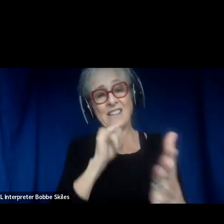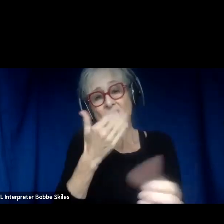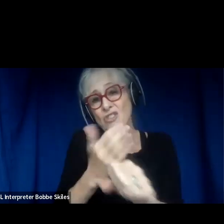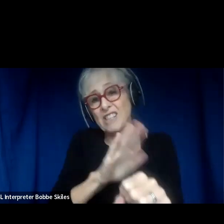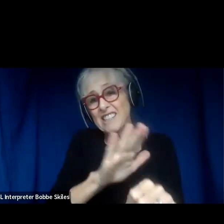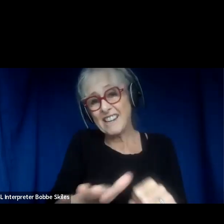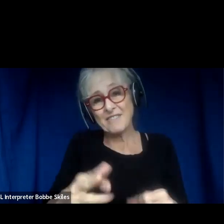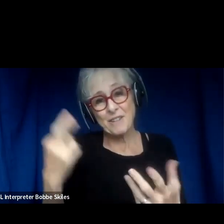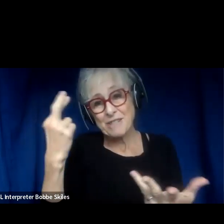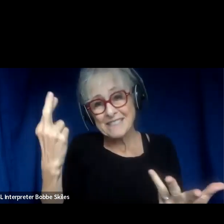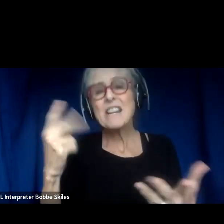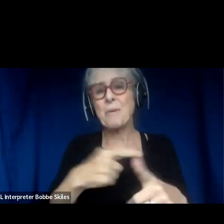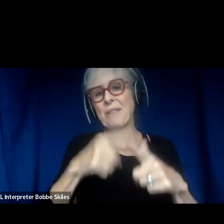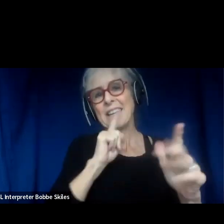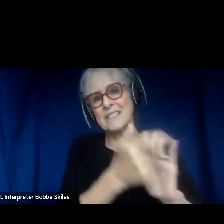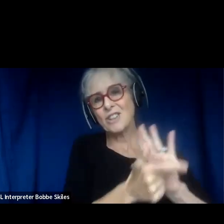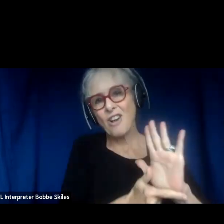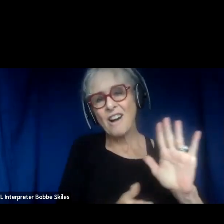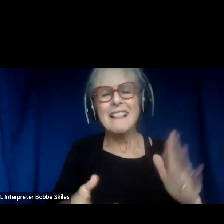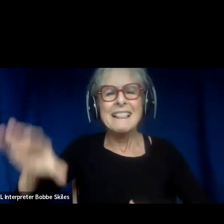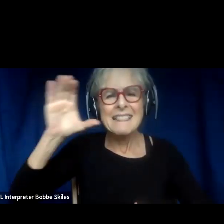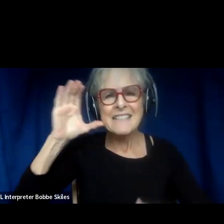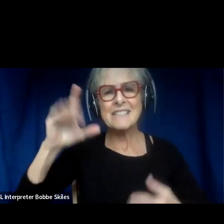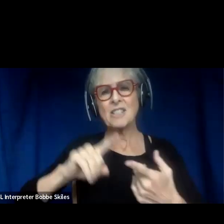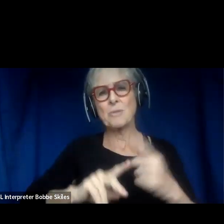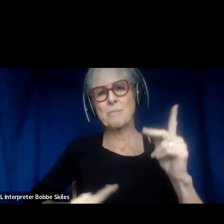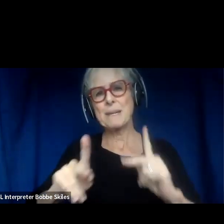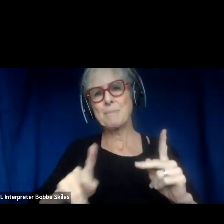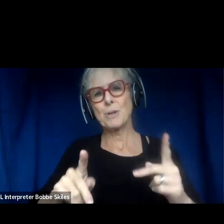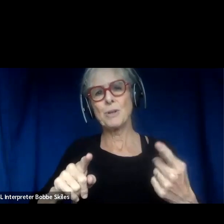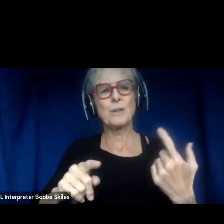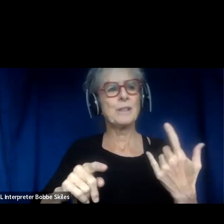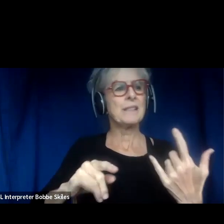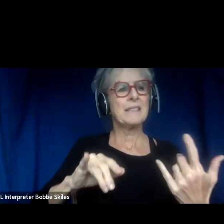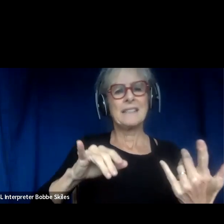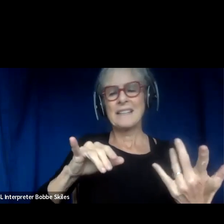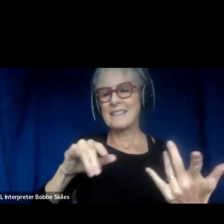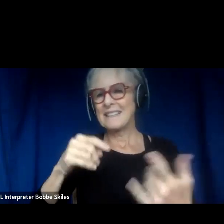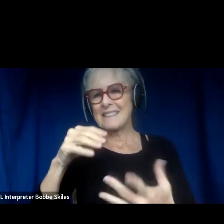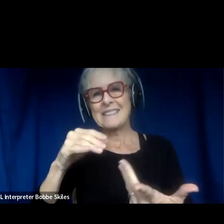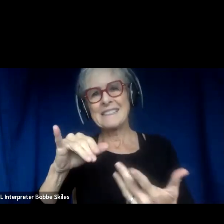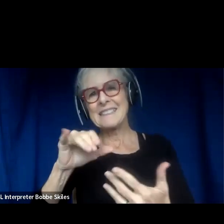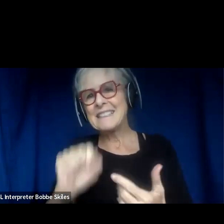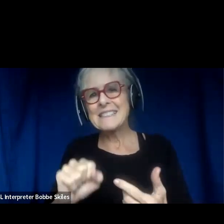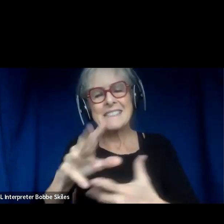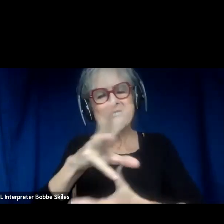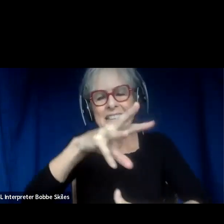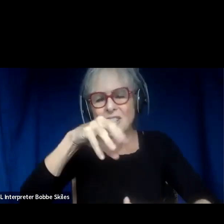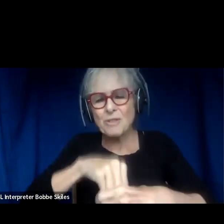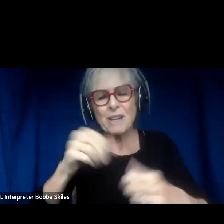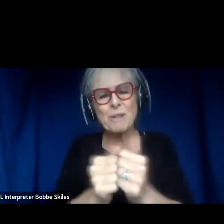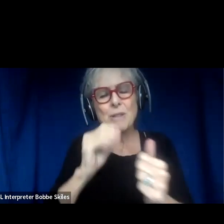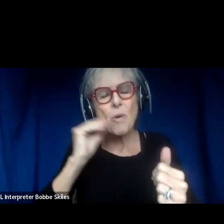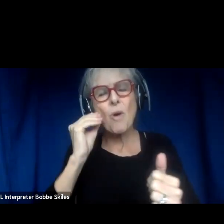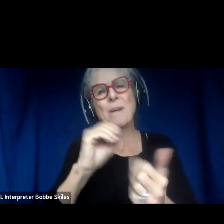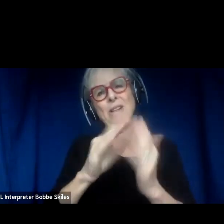law. Listening to people served is at the core of the Federal DD Act. It's entwined with the Home and